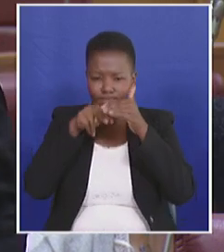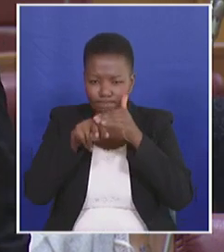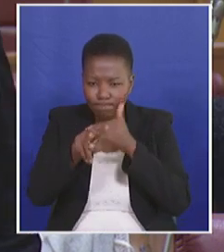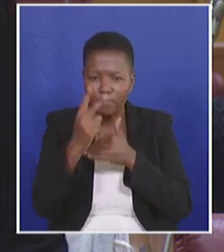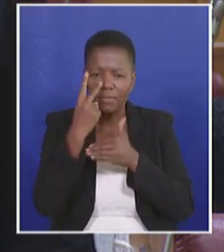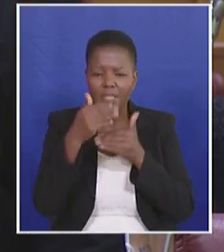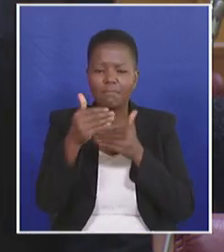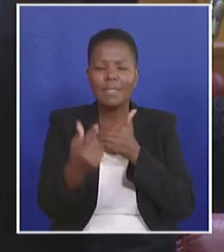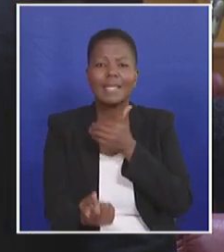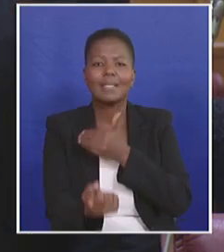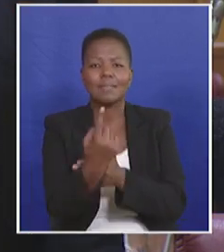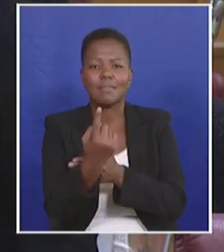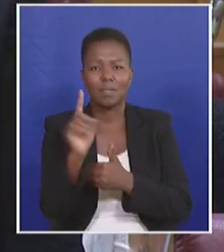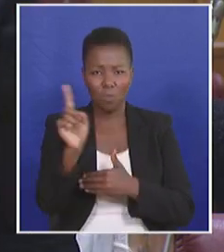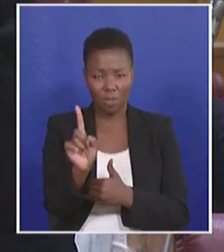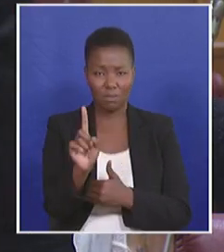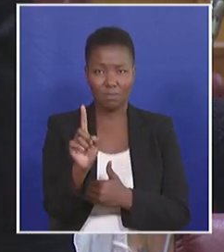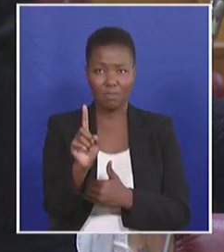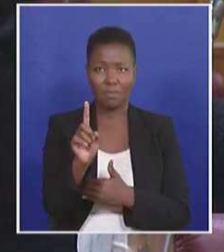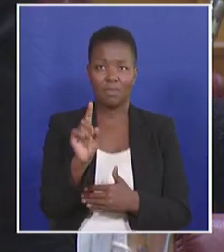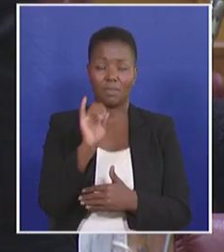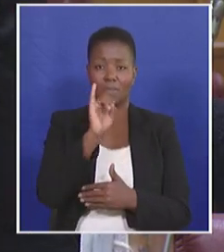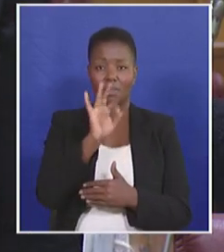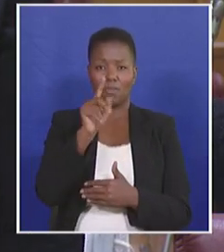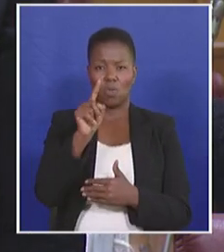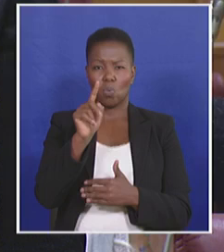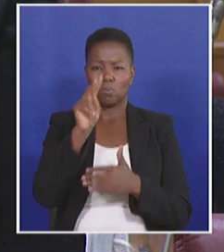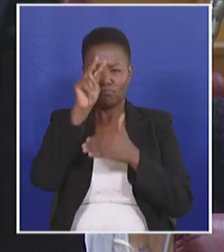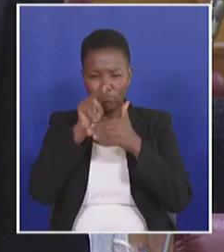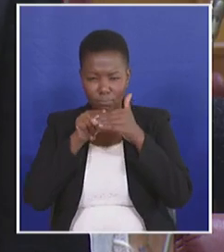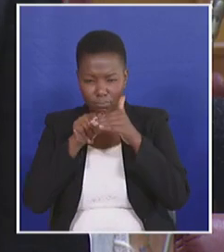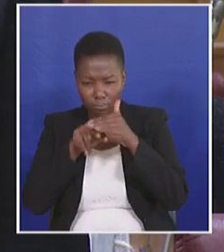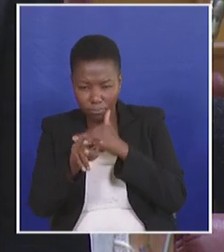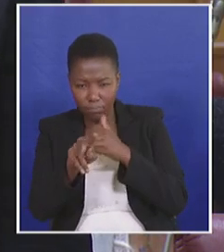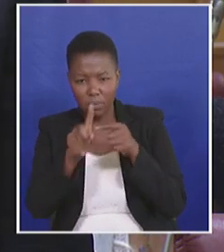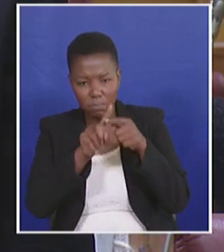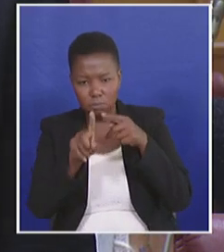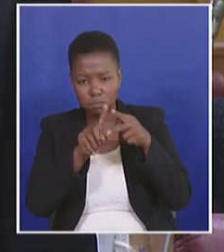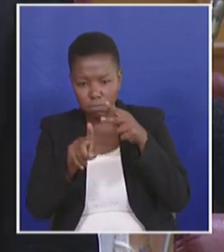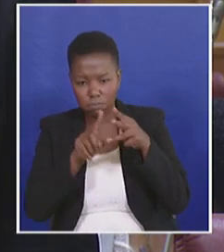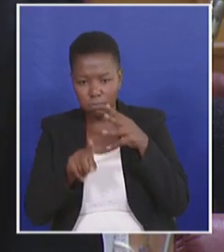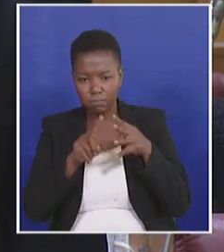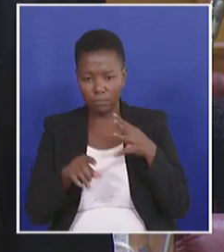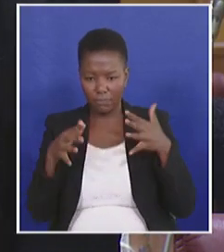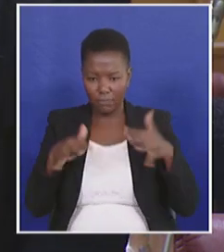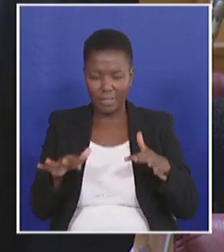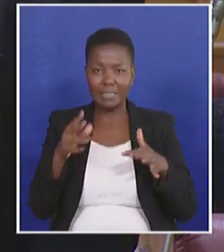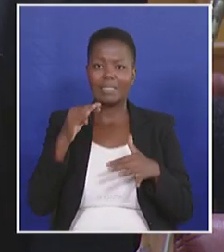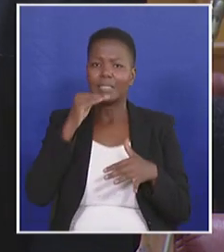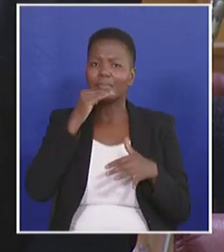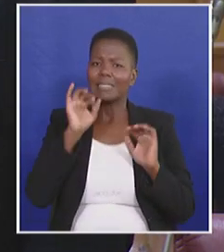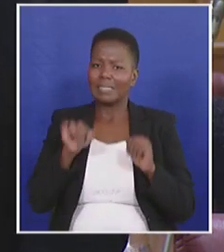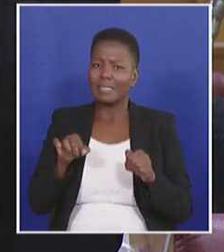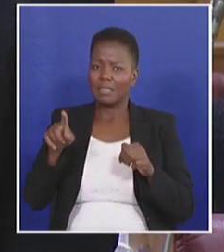So, and therefore, when you start looking into those areas, surely the issue of how we train our